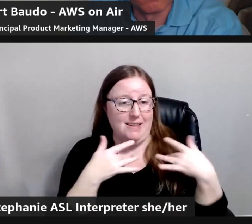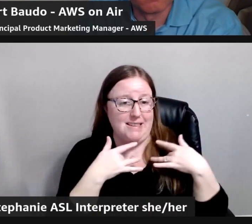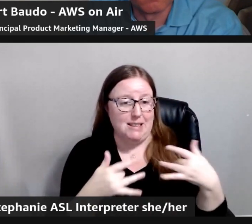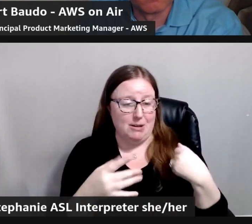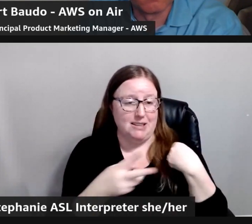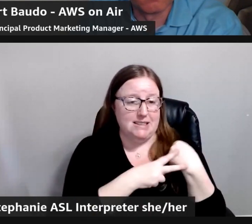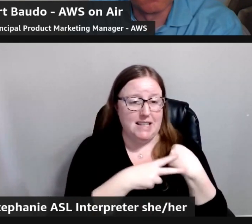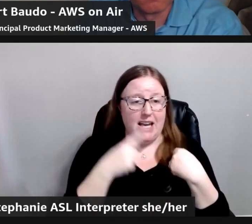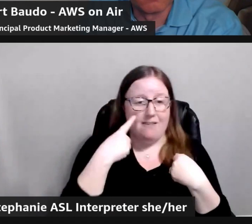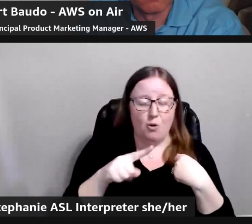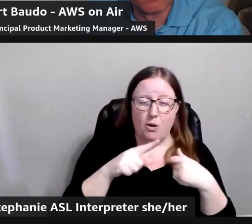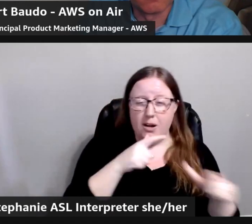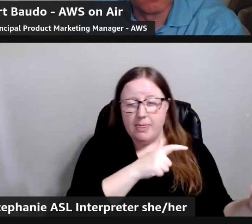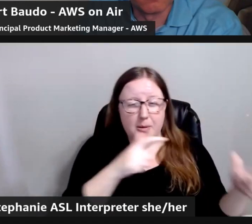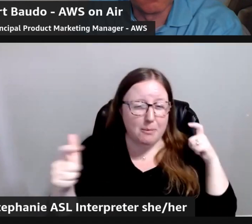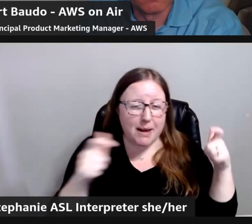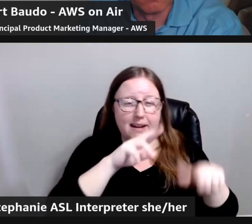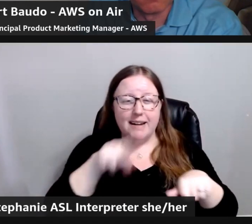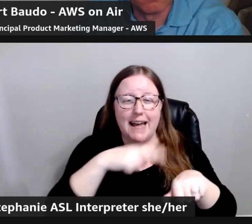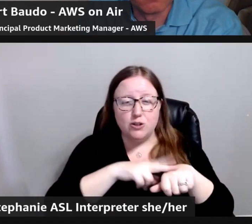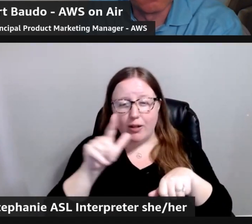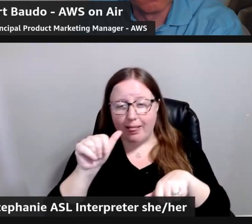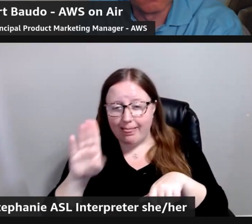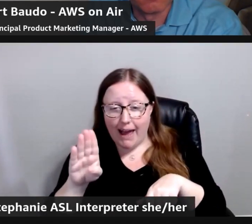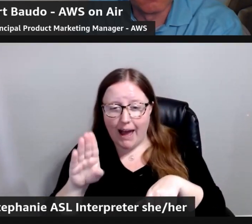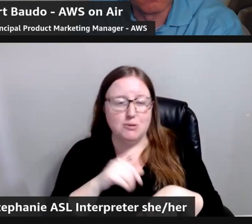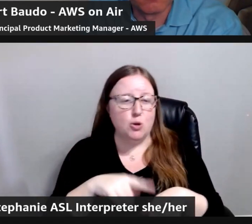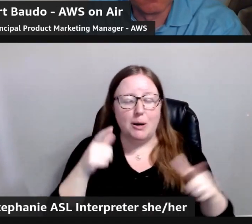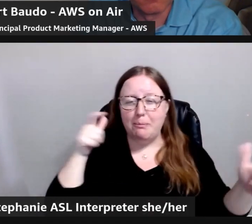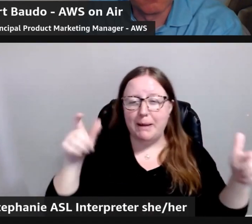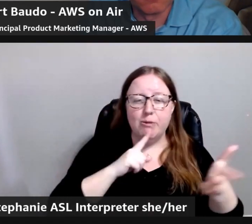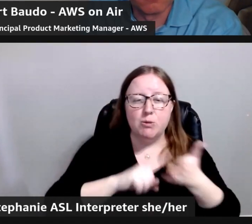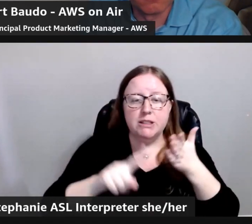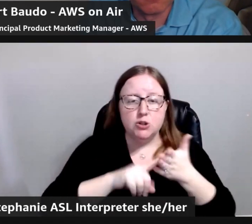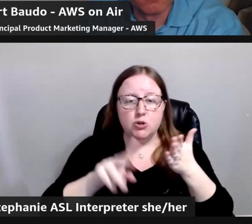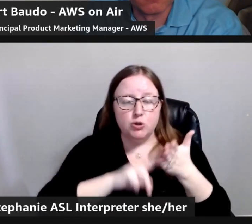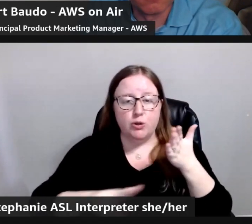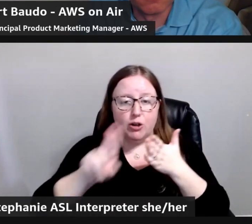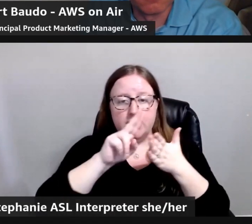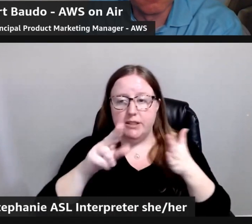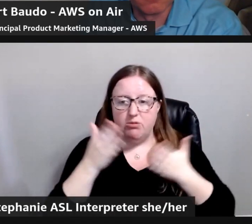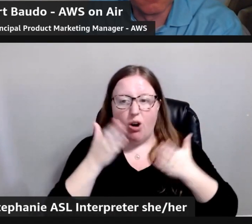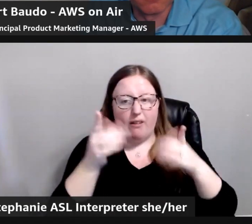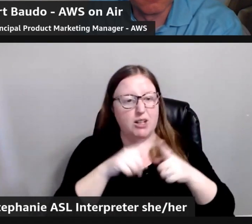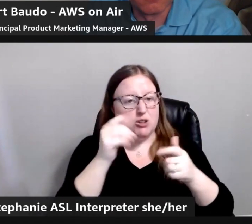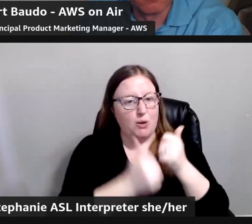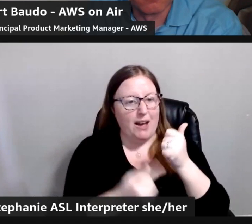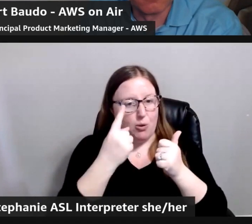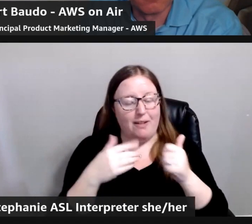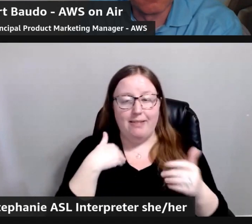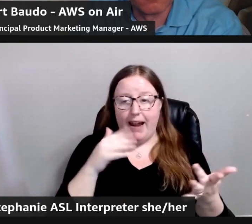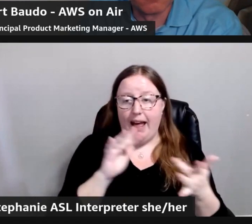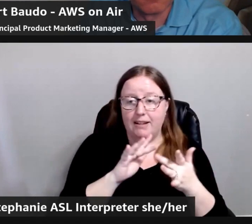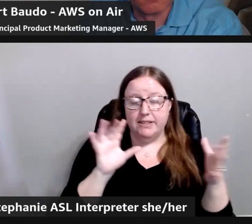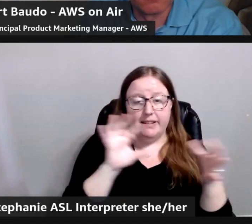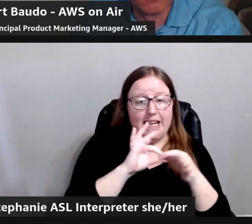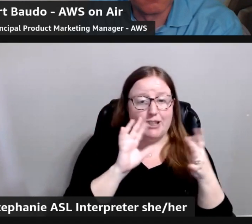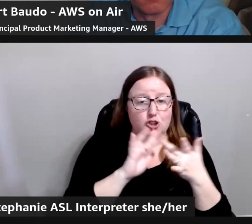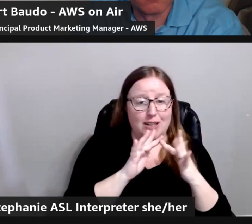for massive national labs or major research universities to anybody who has connection to the internet and the phone or a